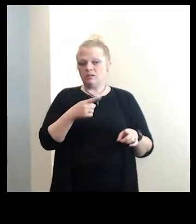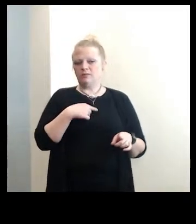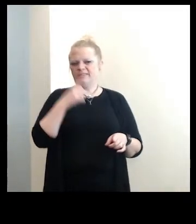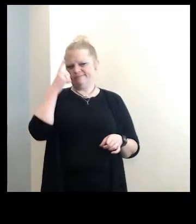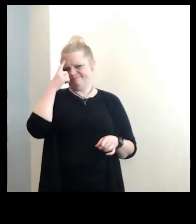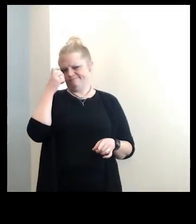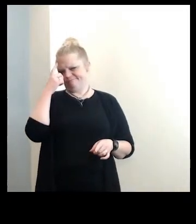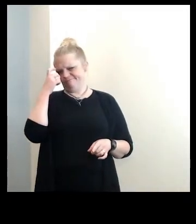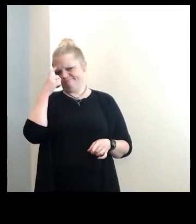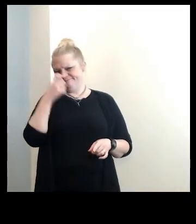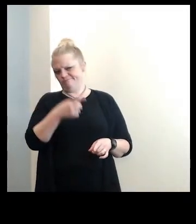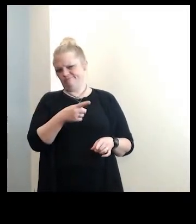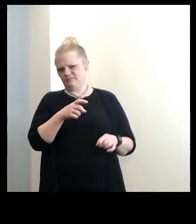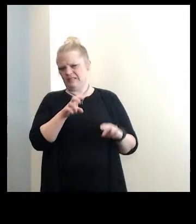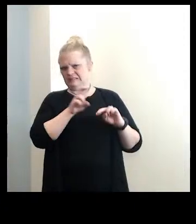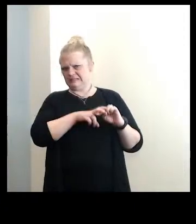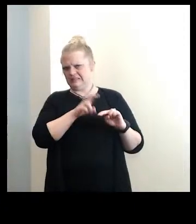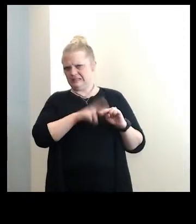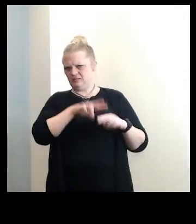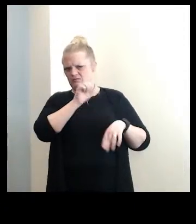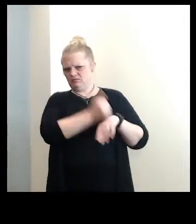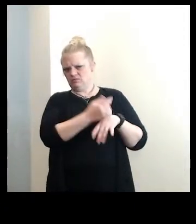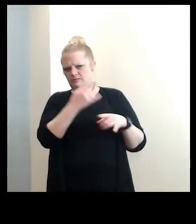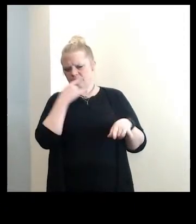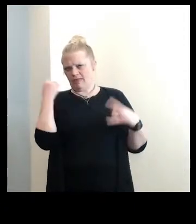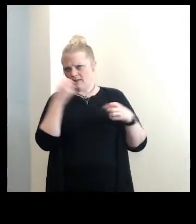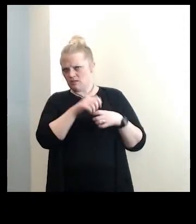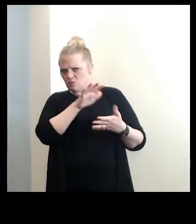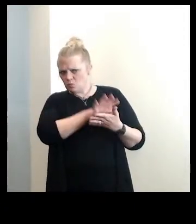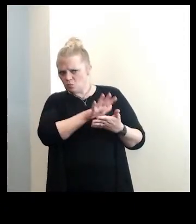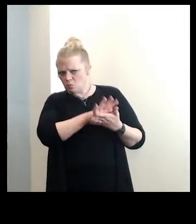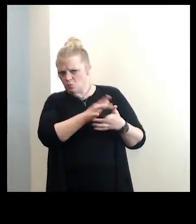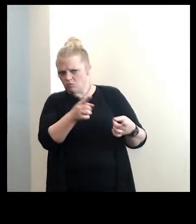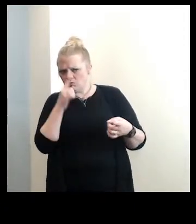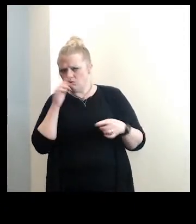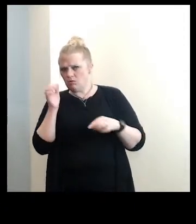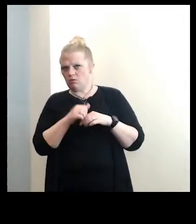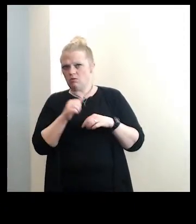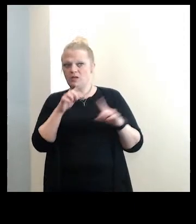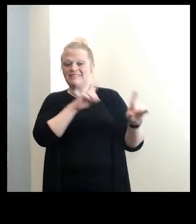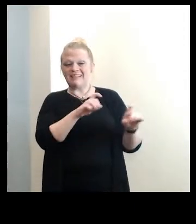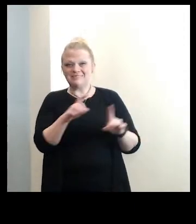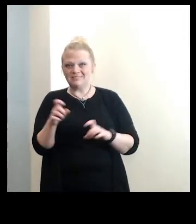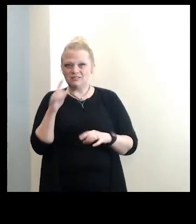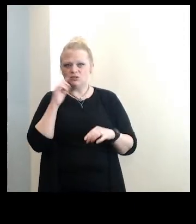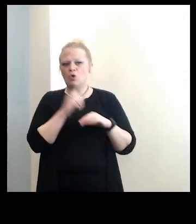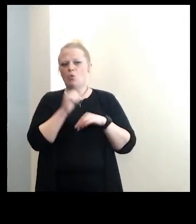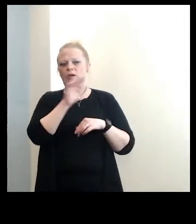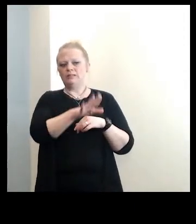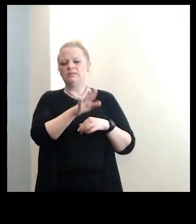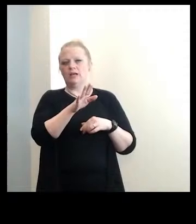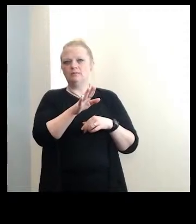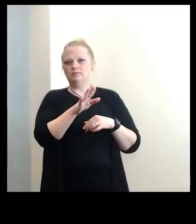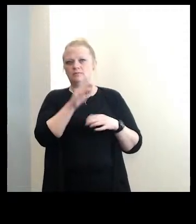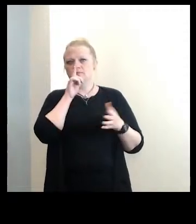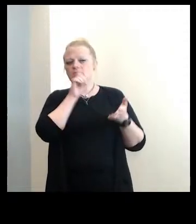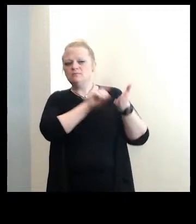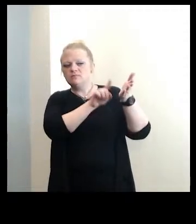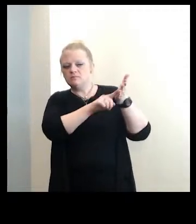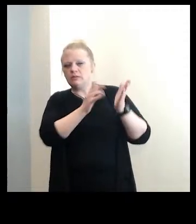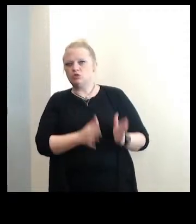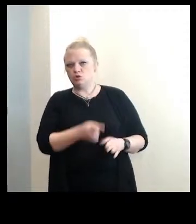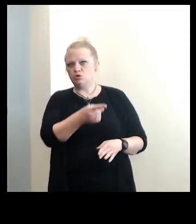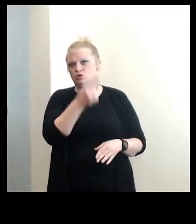questionable about the seating arrangements and masking in the schools, and we've sent out, and testing arrangements, and so we've sent out sanitarians to inspect